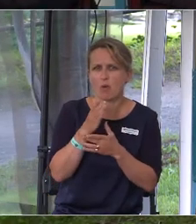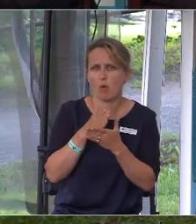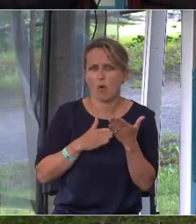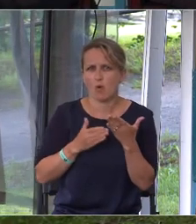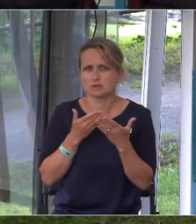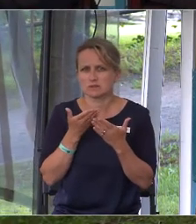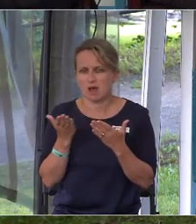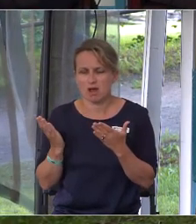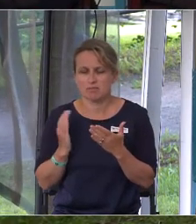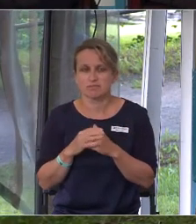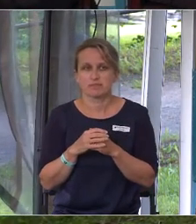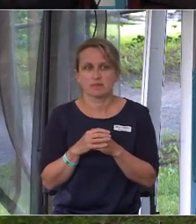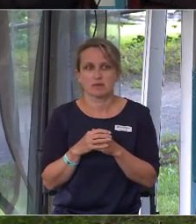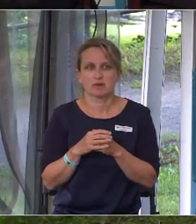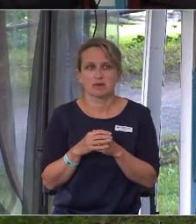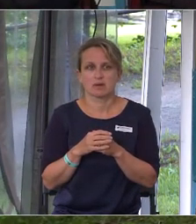question.